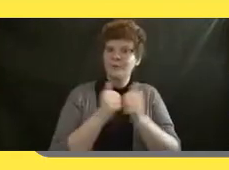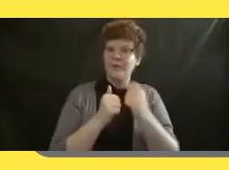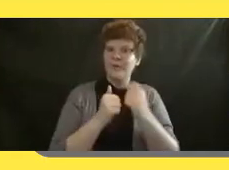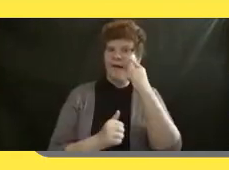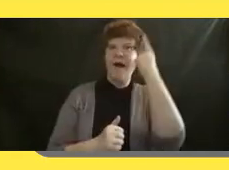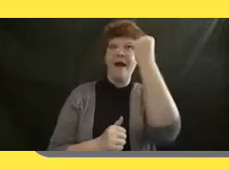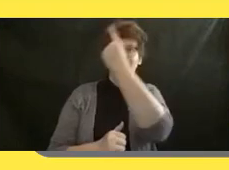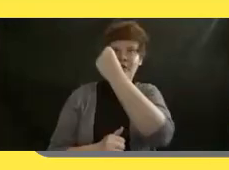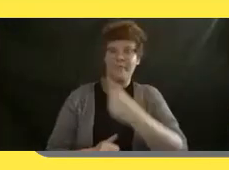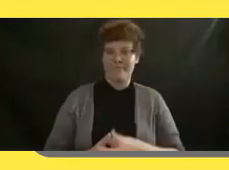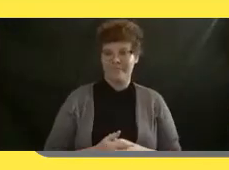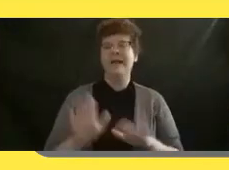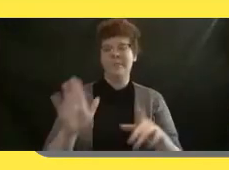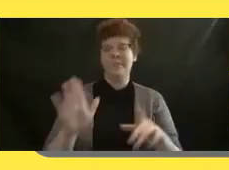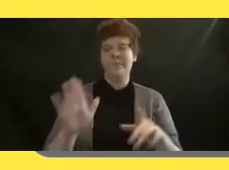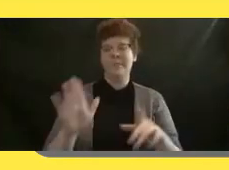Let me do that again.